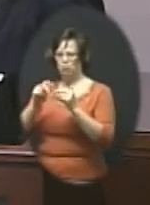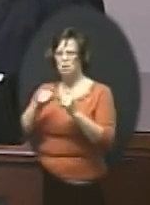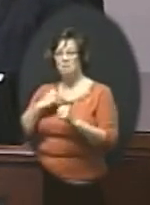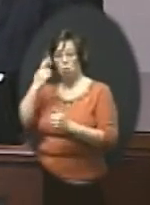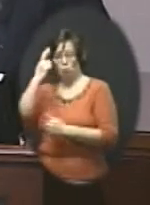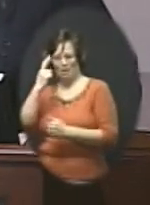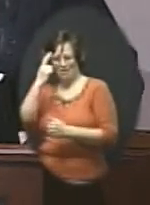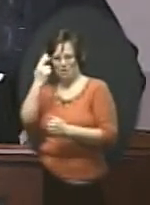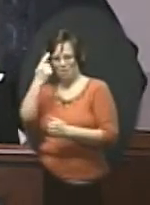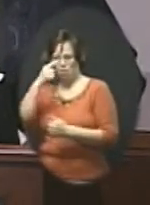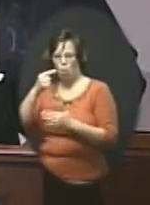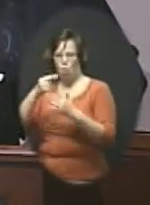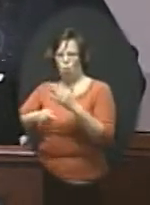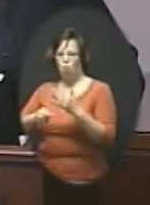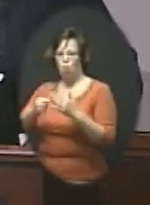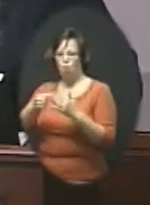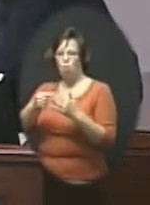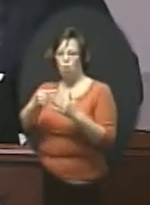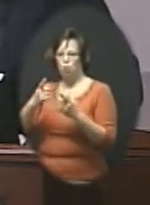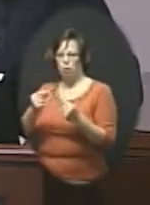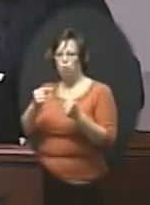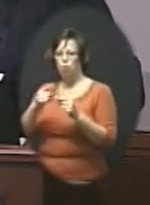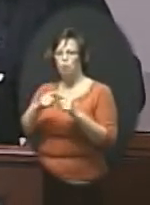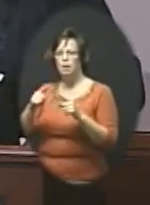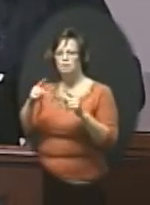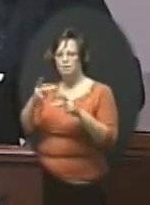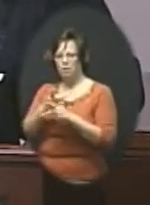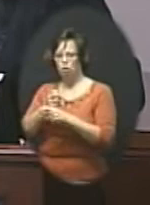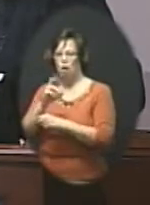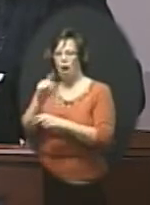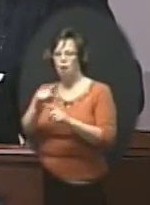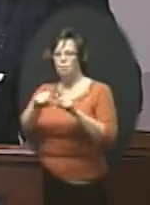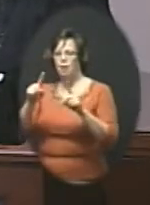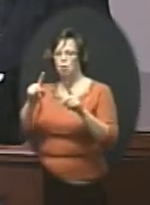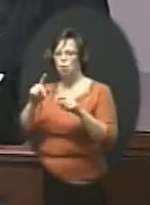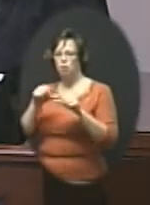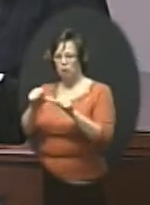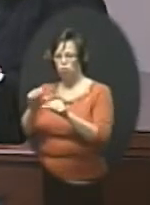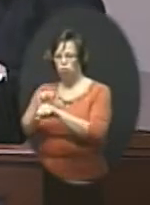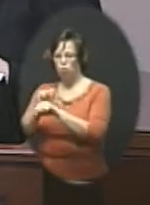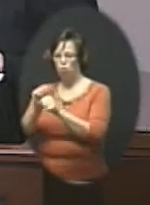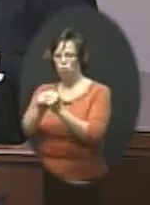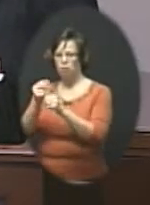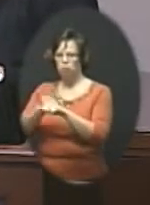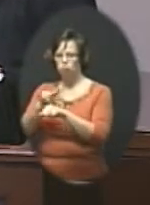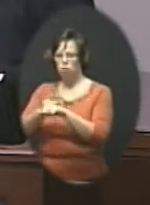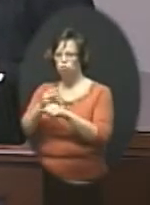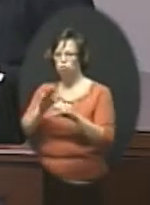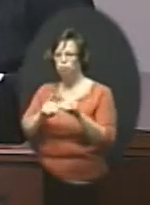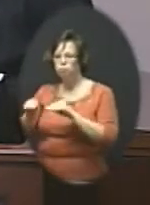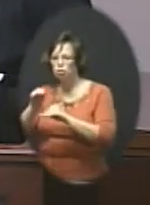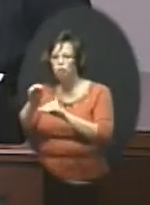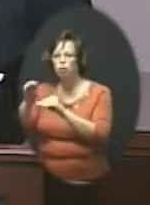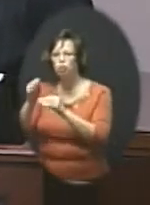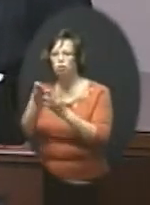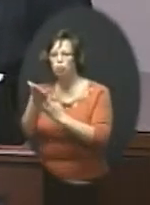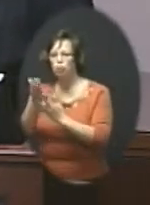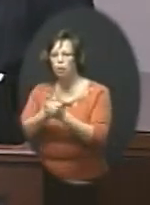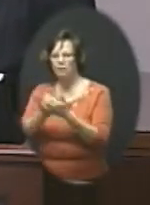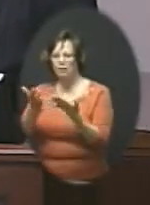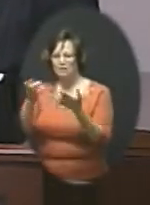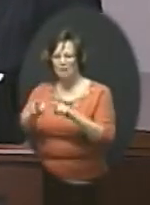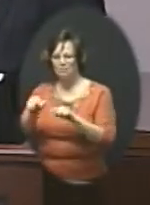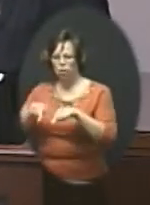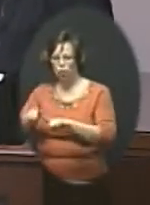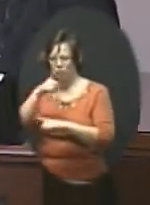to our madness. We've mapped it out, but we're continuing to work with construction just to maneuver through everything that's going on this